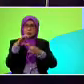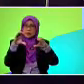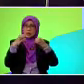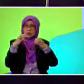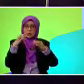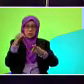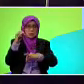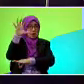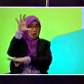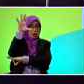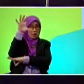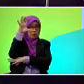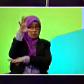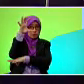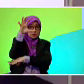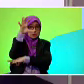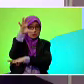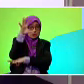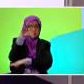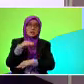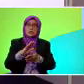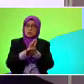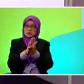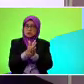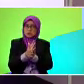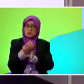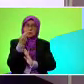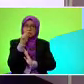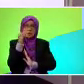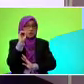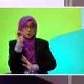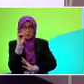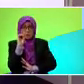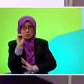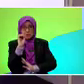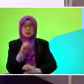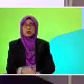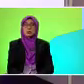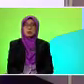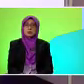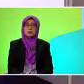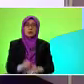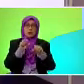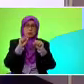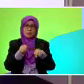photosynthesis. Oh, I thought only microorganisms can only hurt us humans, but they can also hurt